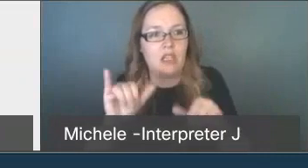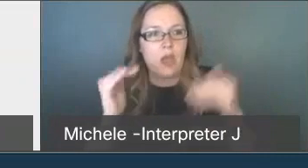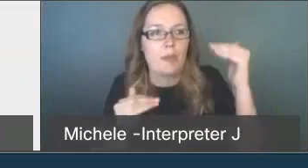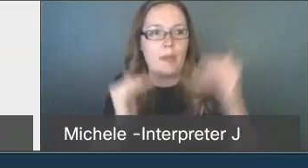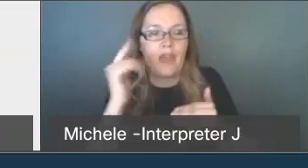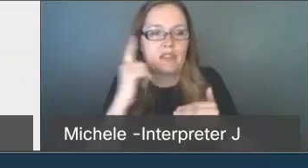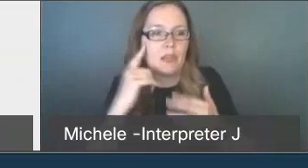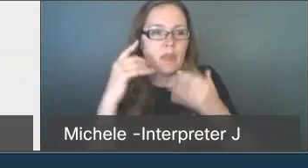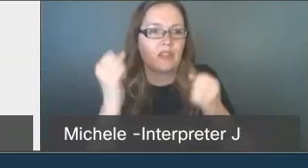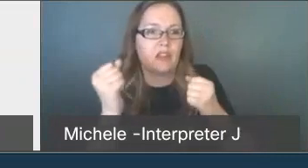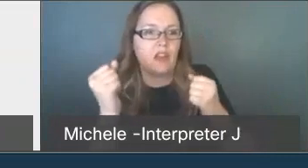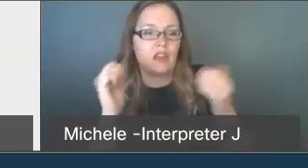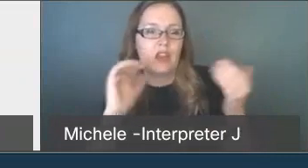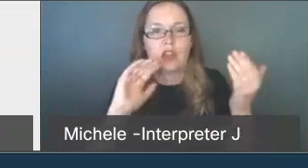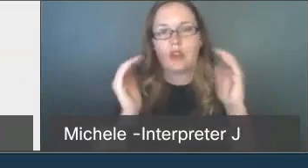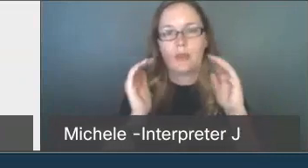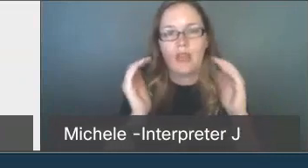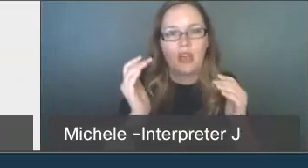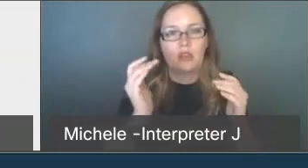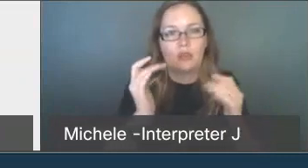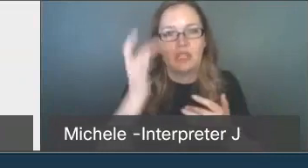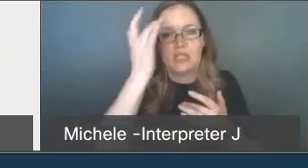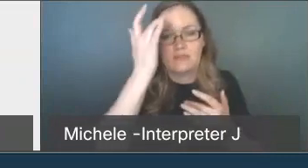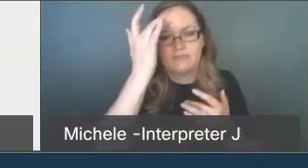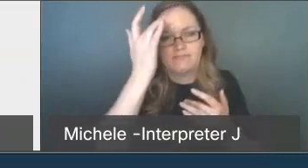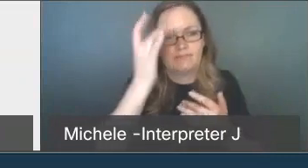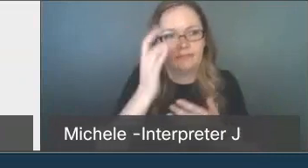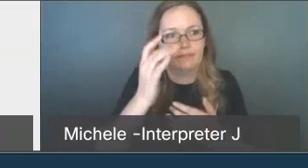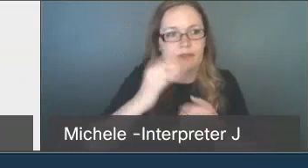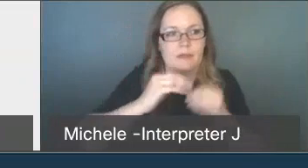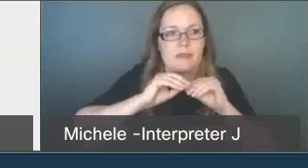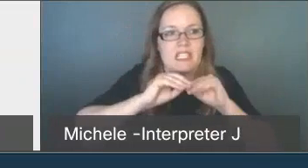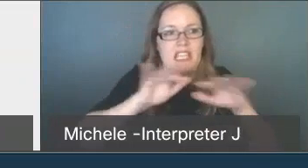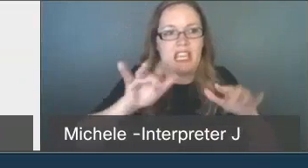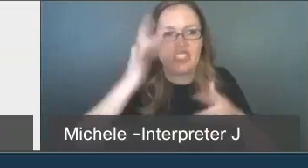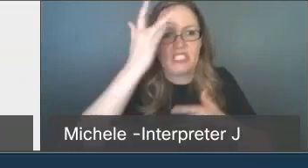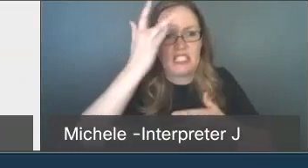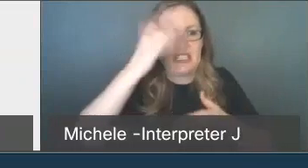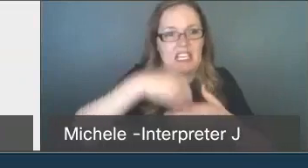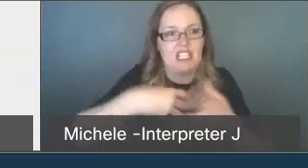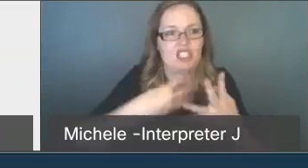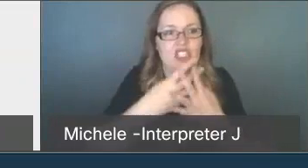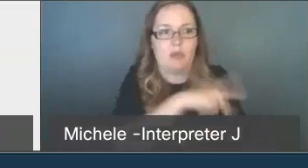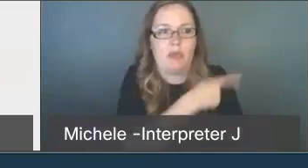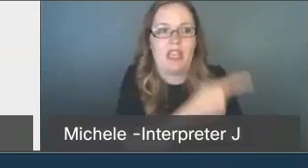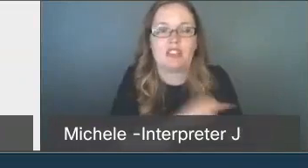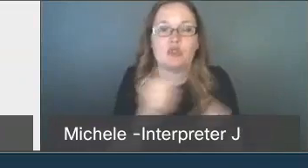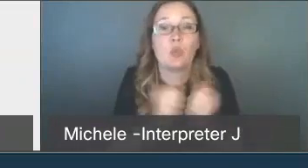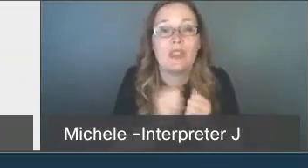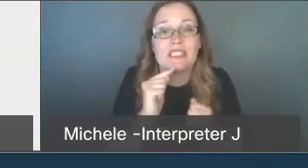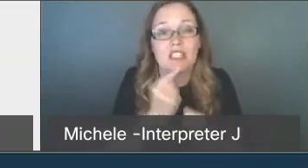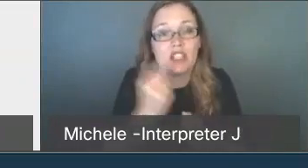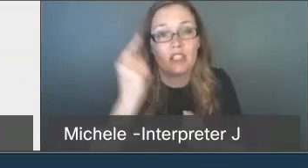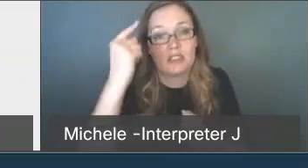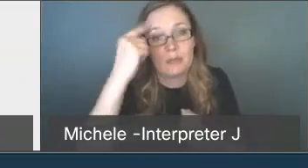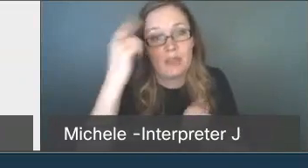contagious disease in jail patients with serious mental illness. Registration for all of these webinars will be